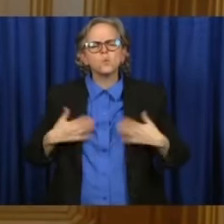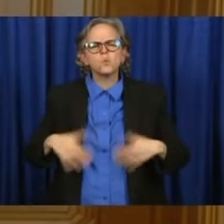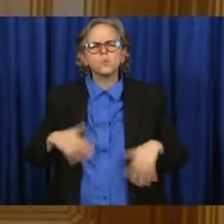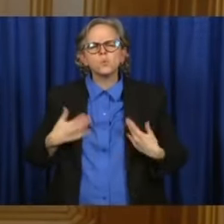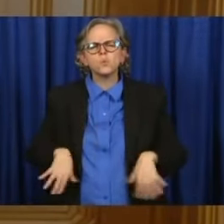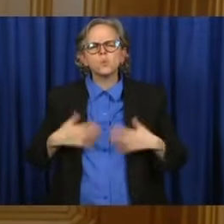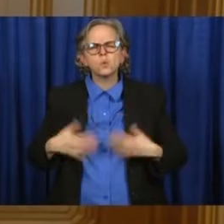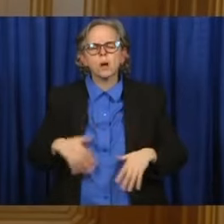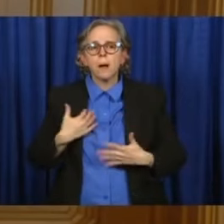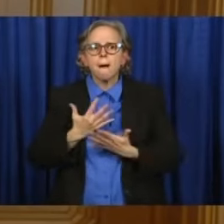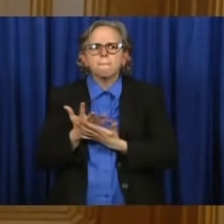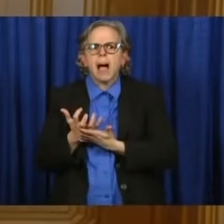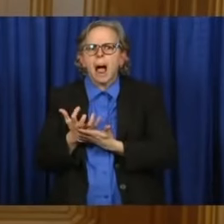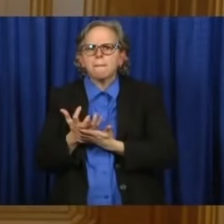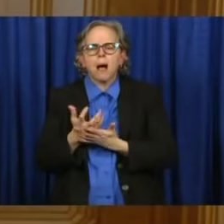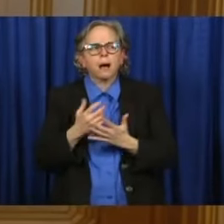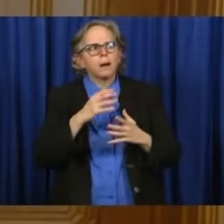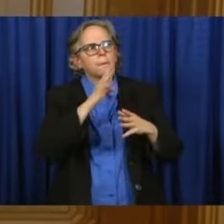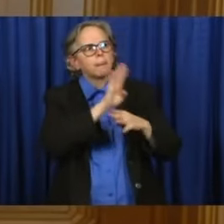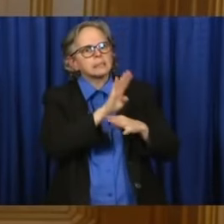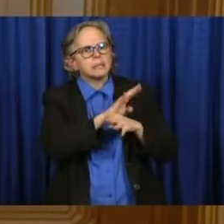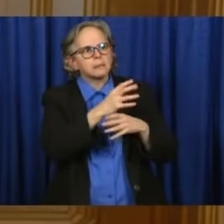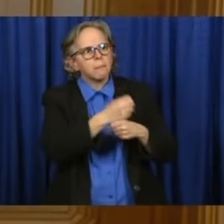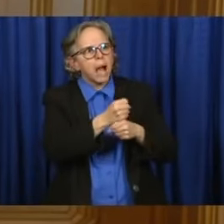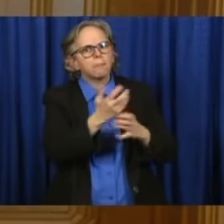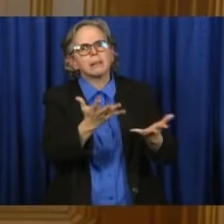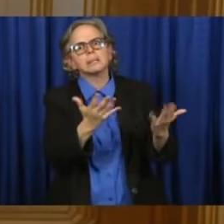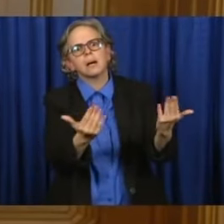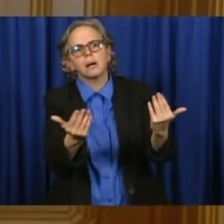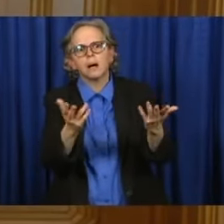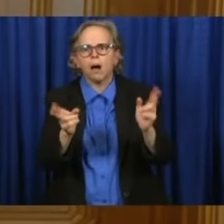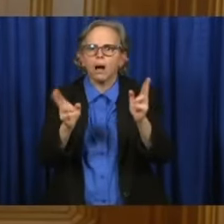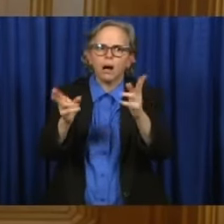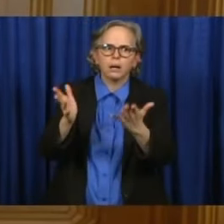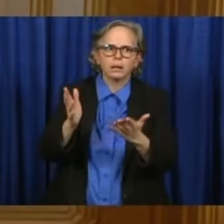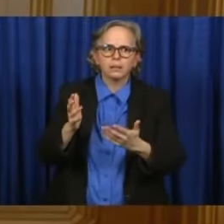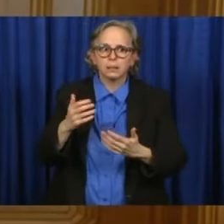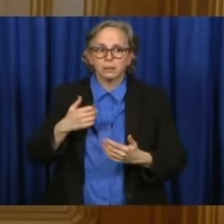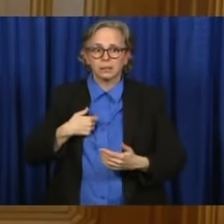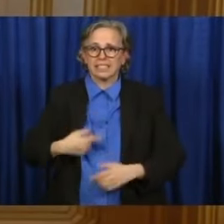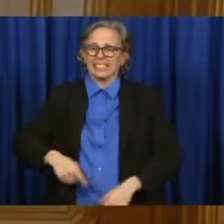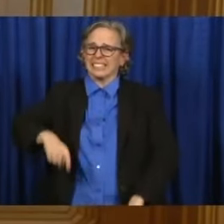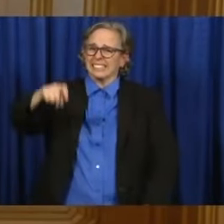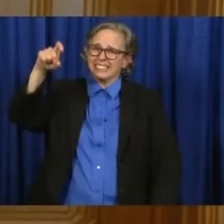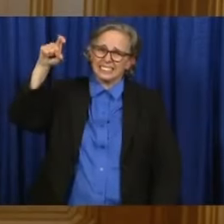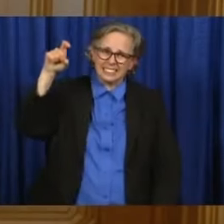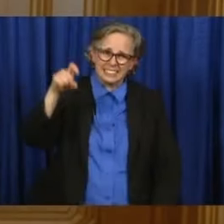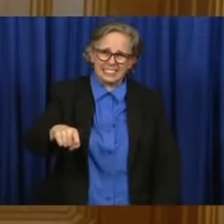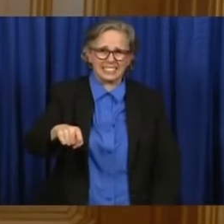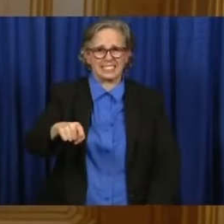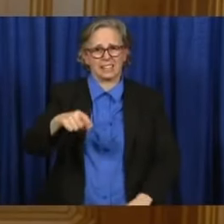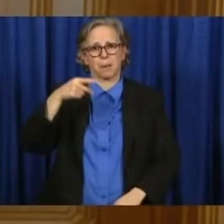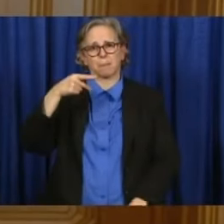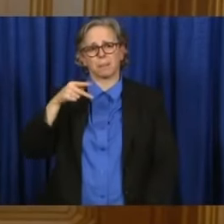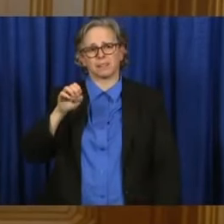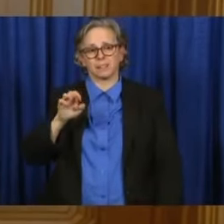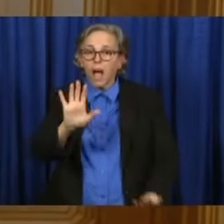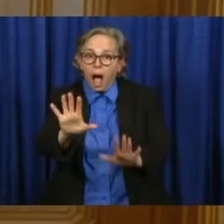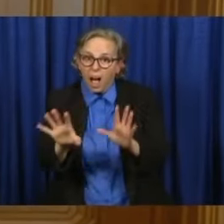the manufacturing community to help us there. But there's a great need out there. There's absolutely no doubt about it. Thank you. And the need